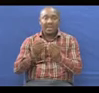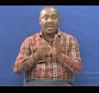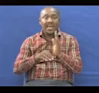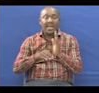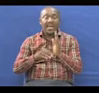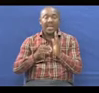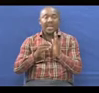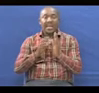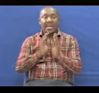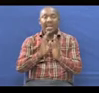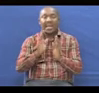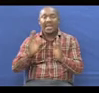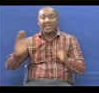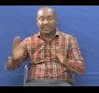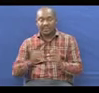countries.